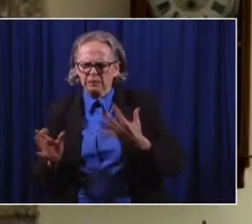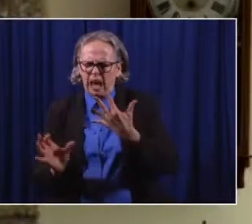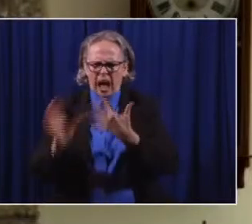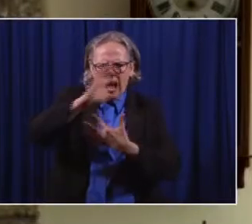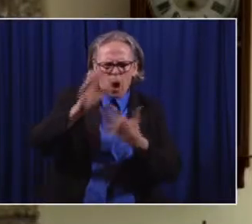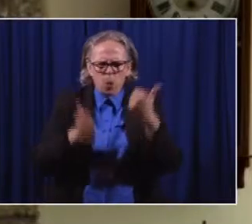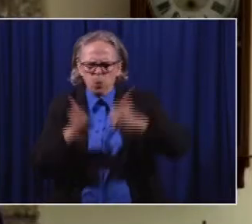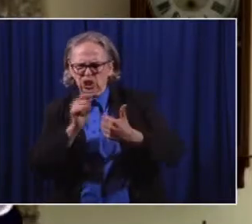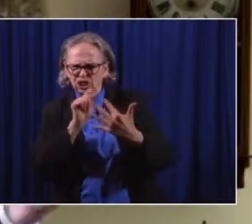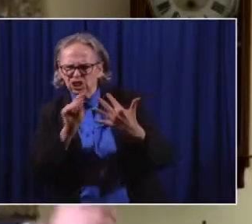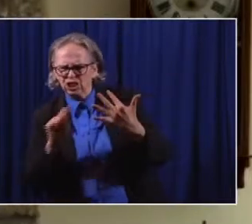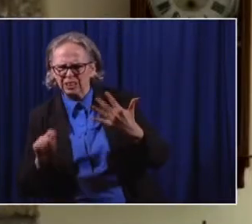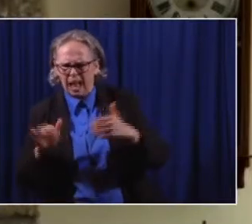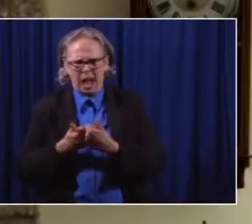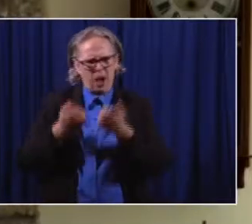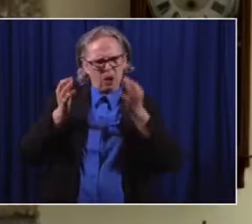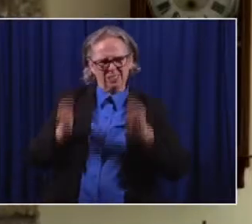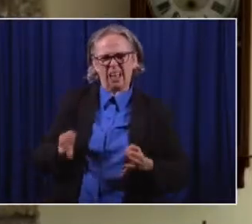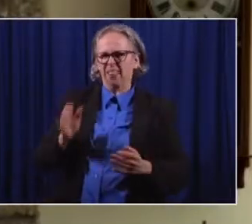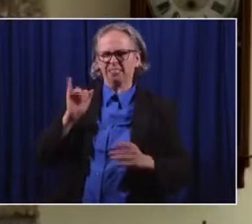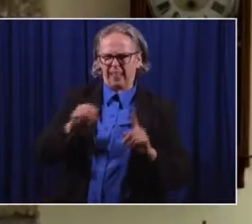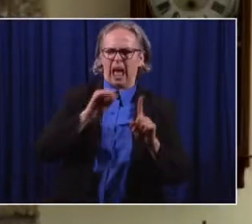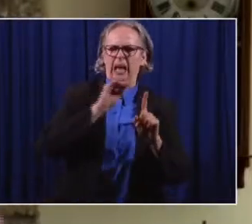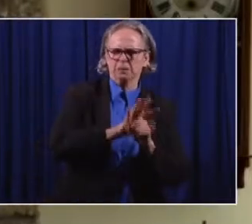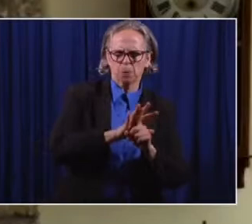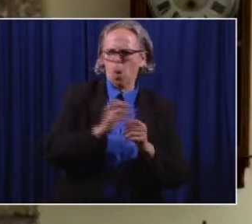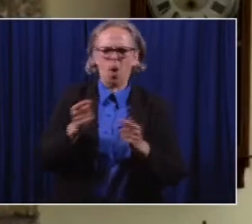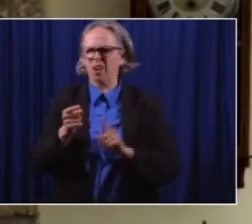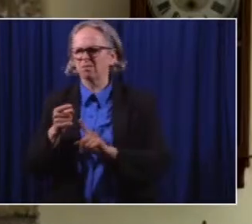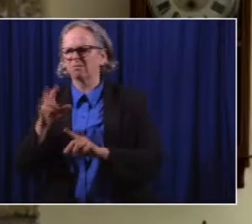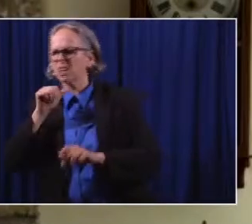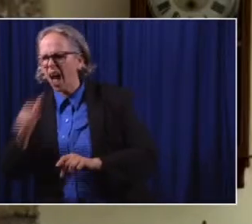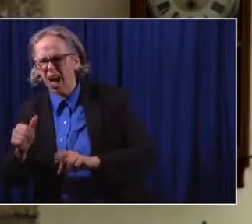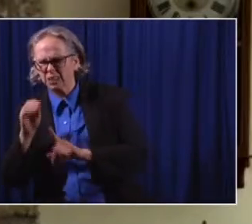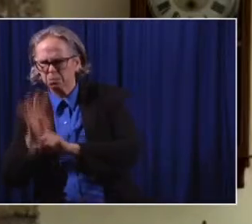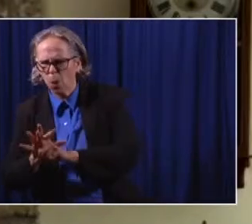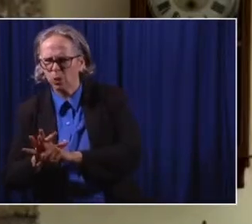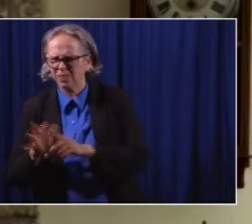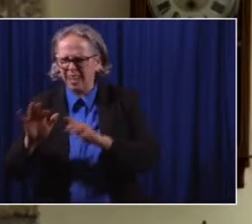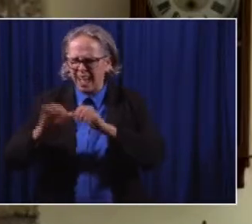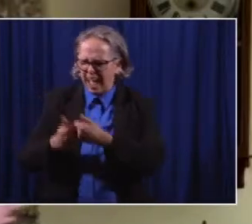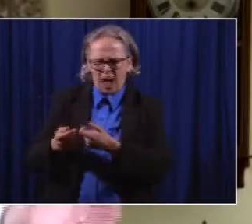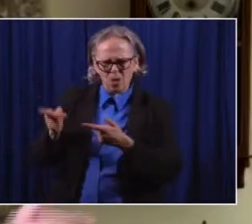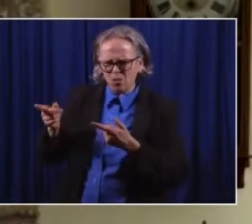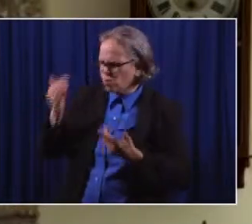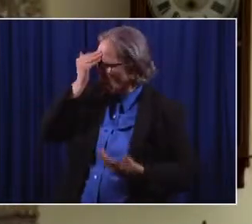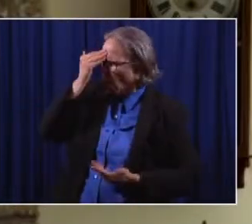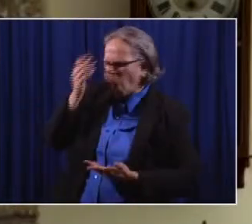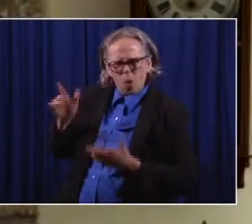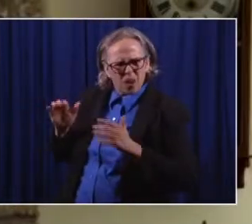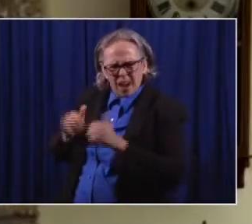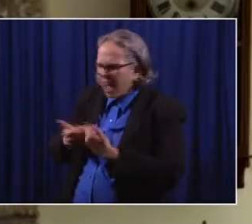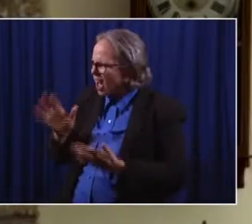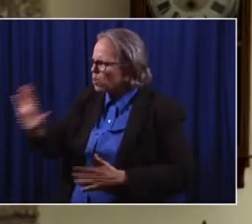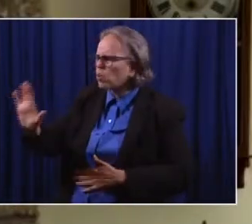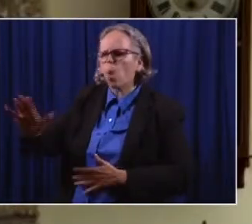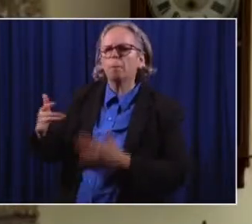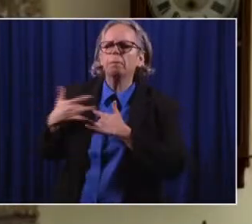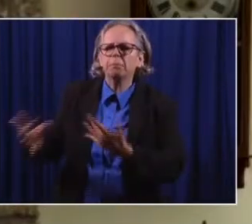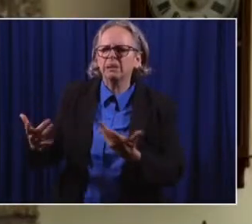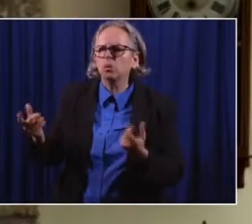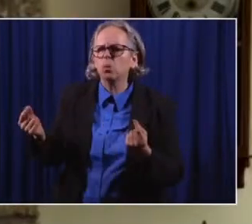you assume it's not an infection, and then maybe where you would assume it was and pass that name then on to the